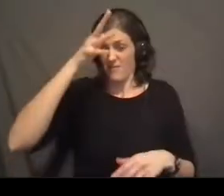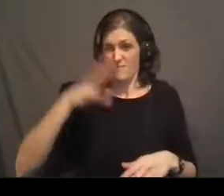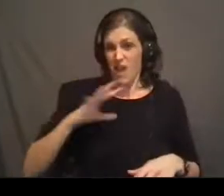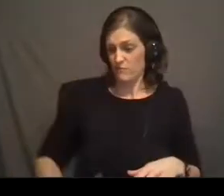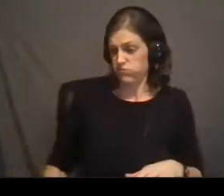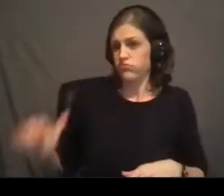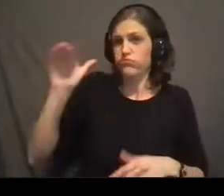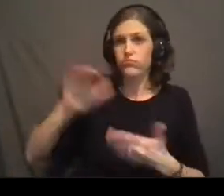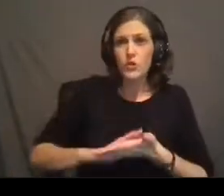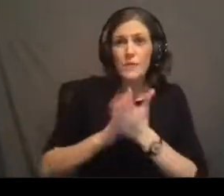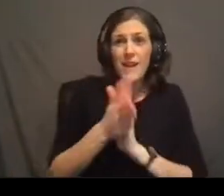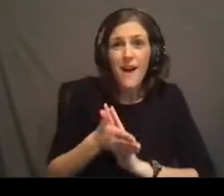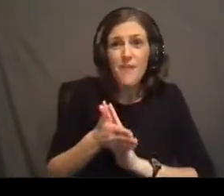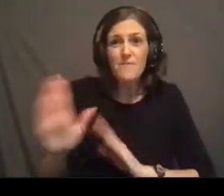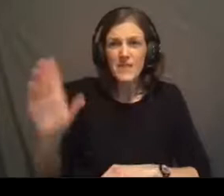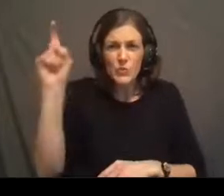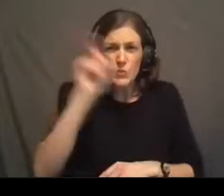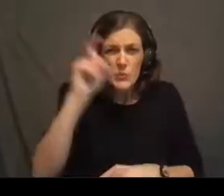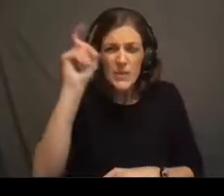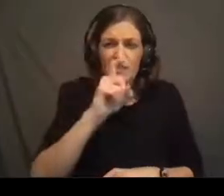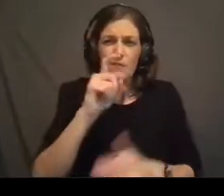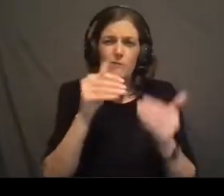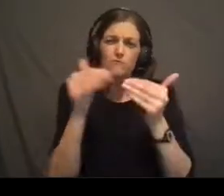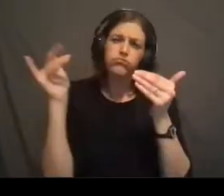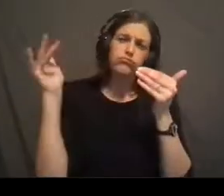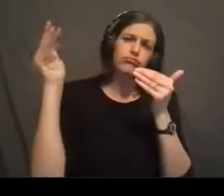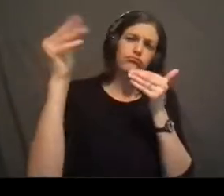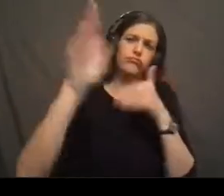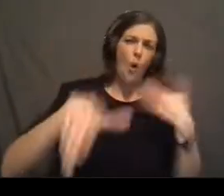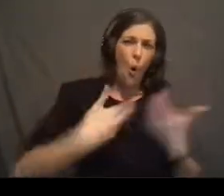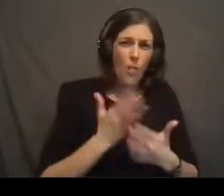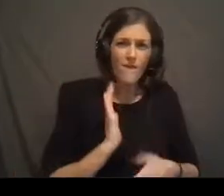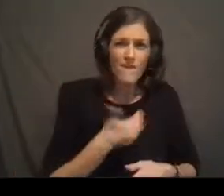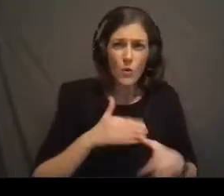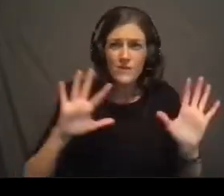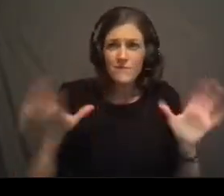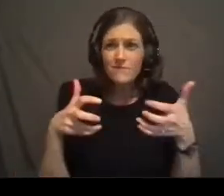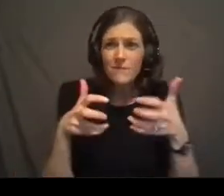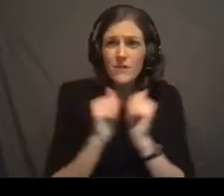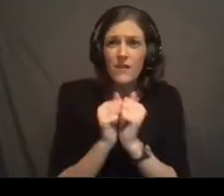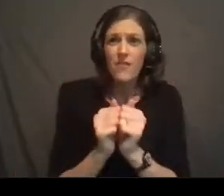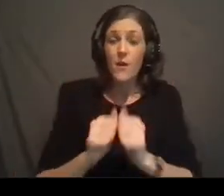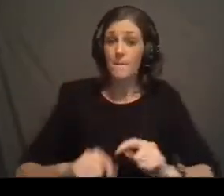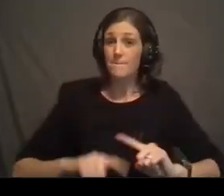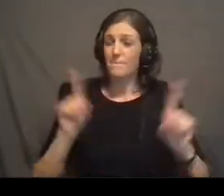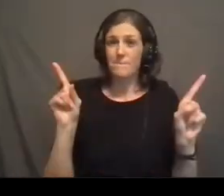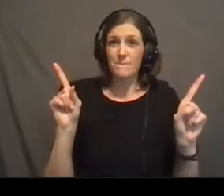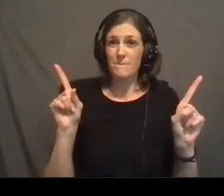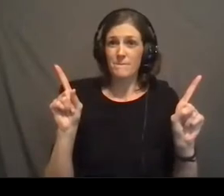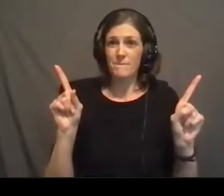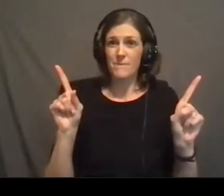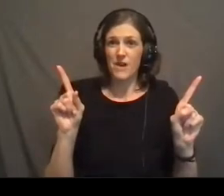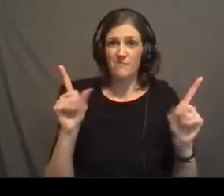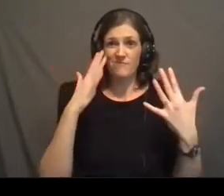to become, and his wisdom would surpass all of ours combined. But he met a sad